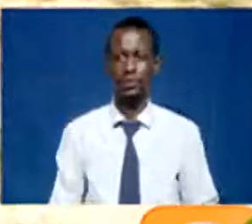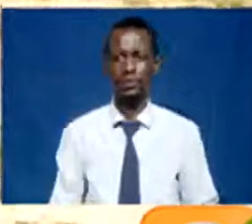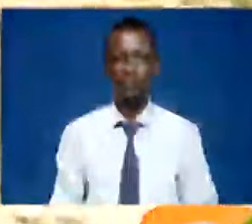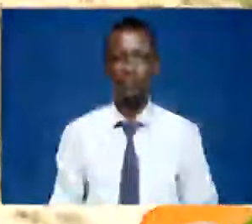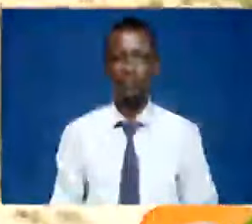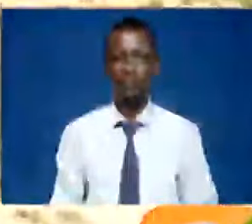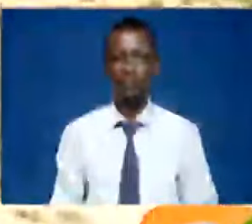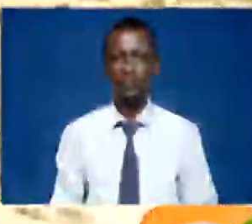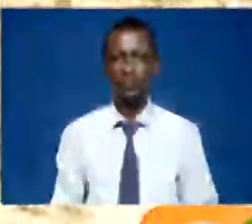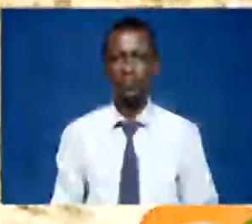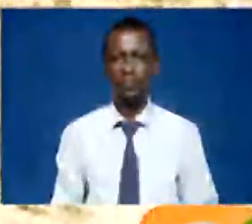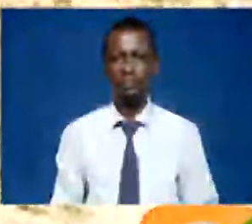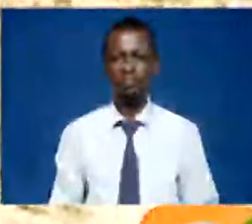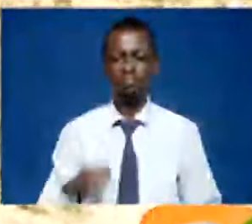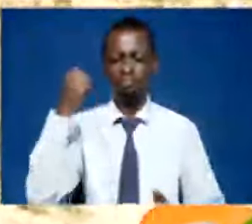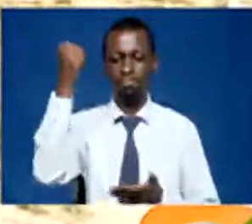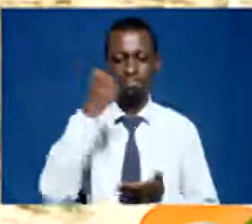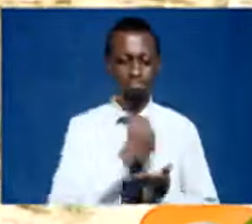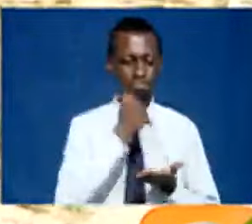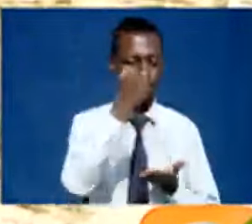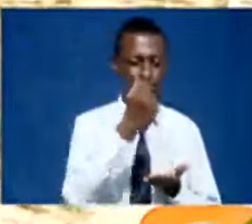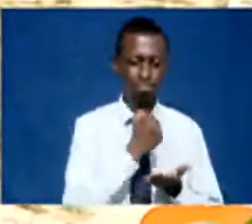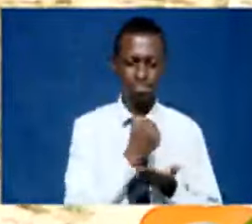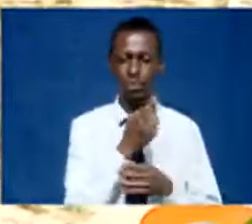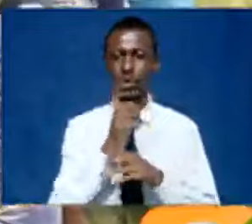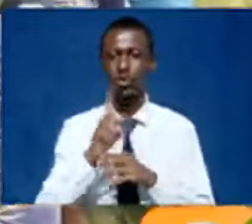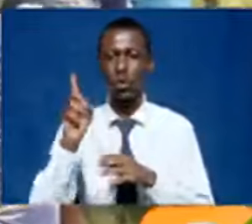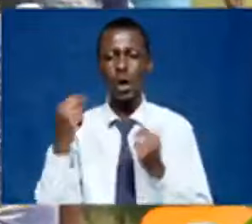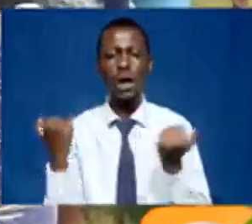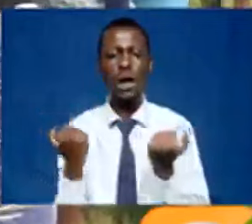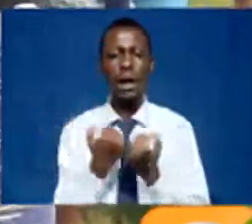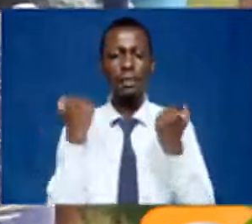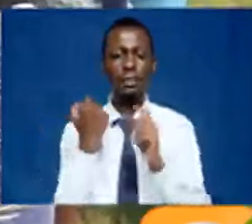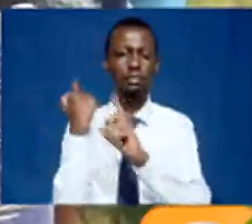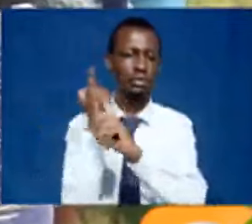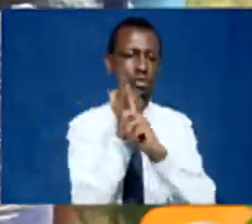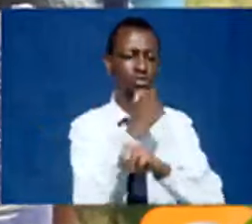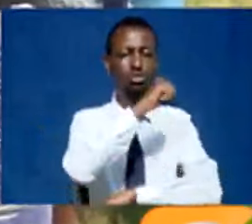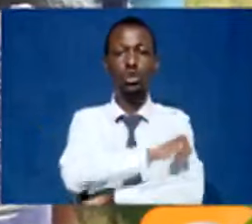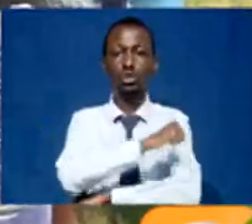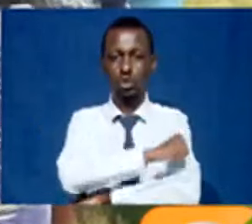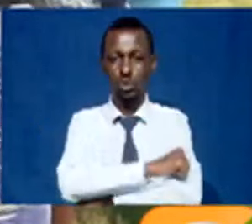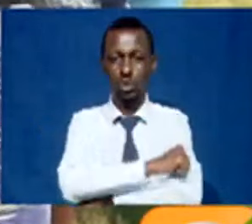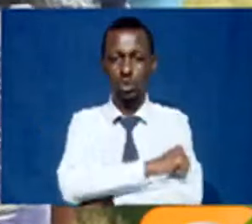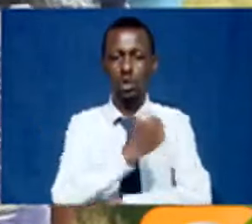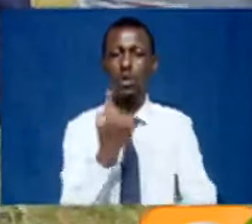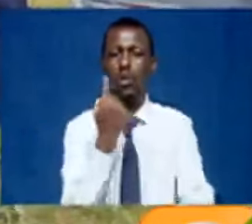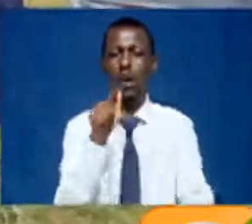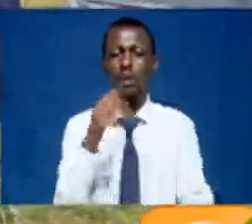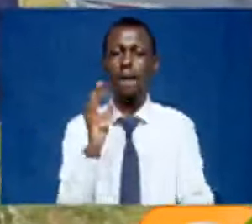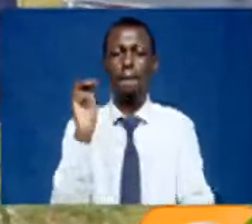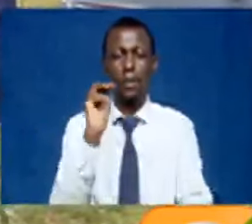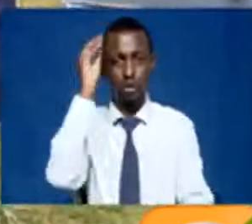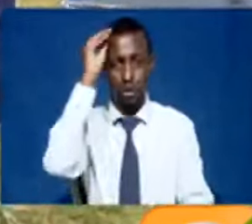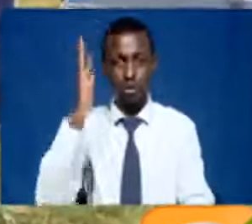Day one of the week-long admission exercise and long queues were witnessed in various schools as more than 1.4 million